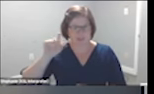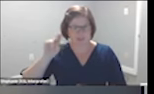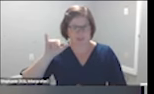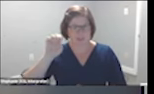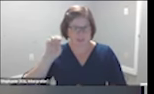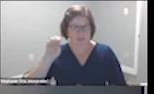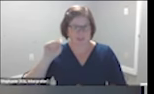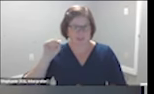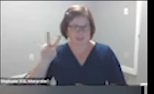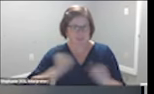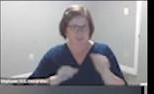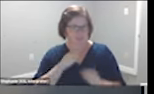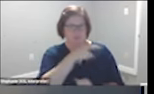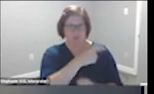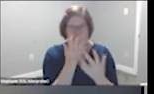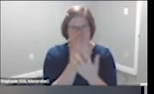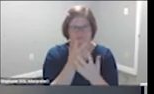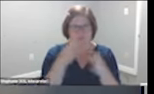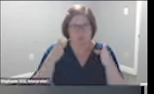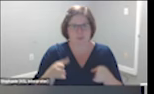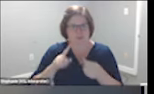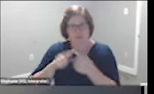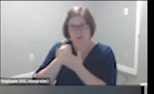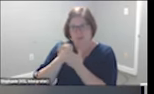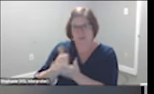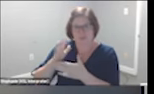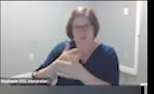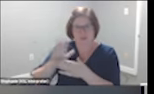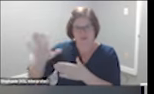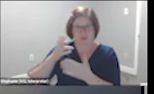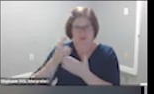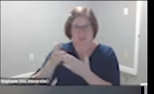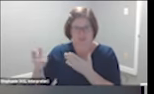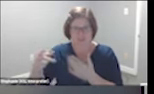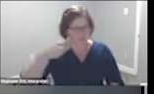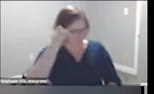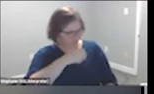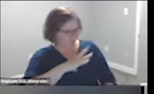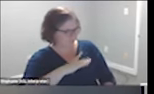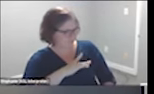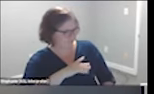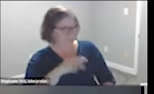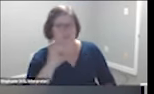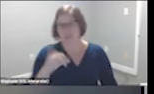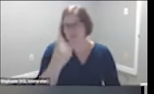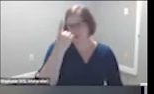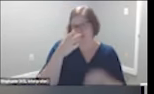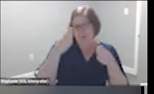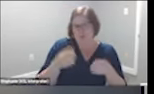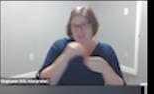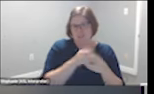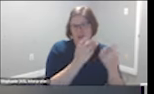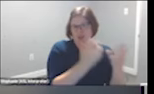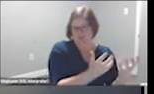So that's certainly a wonderful person to be helping share your resources. So I'm excited to see that she's in our audience today. Awesome. So